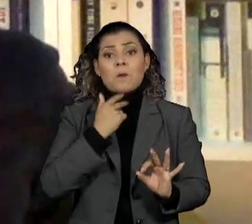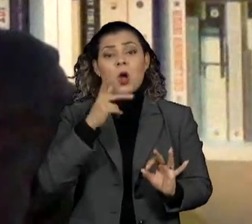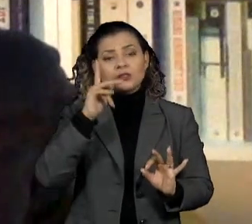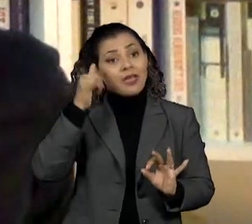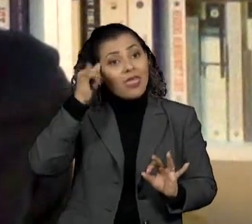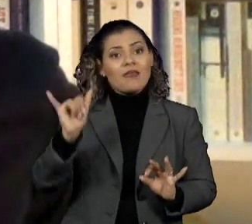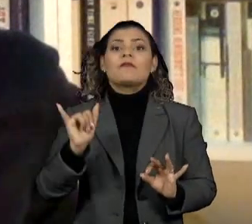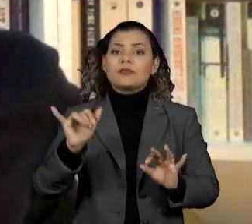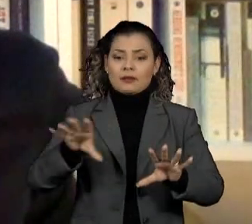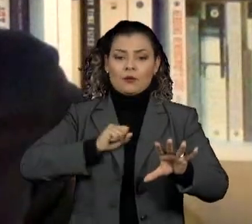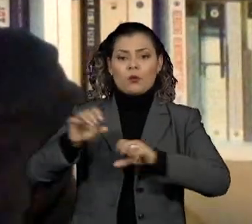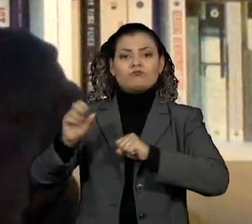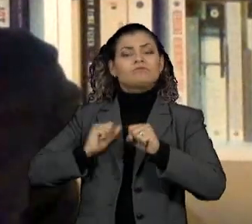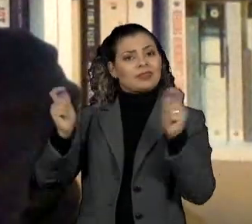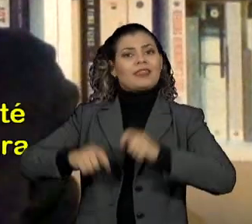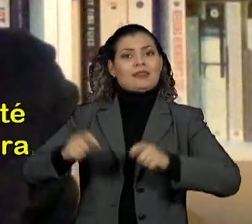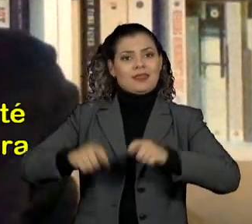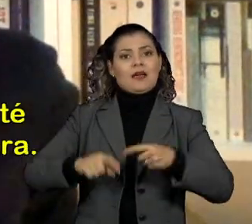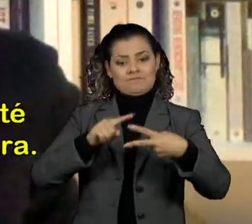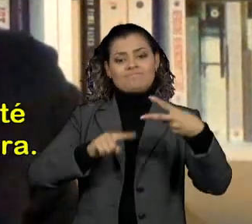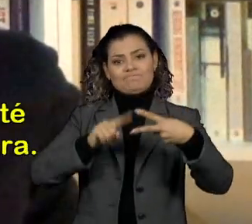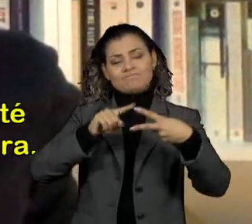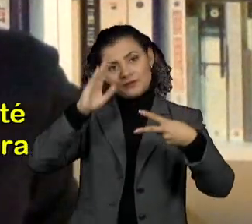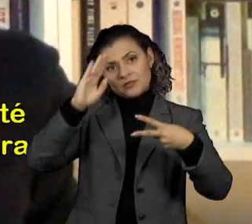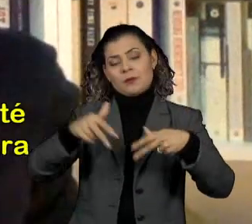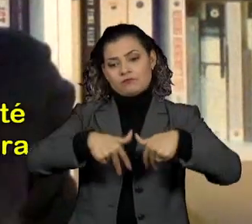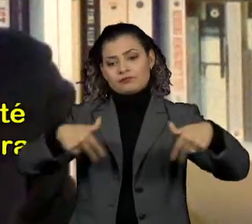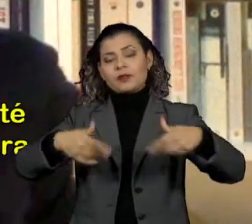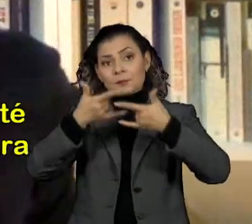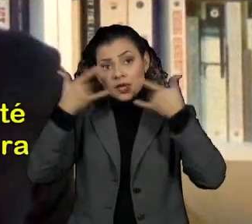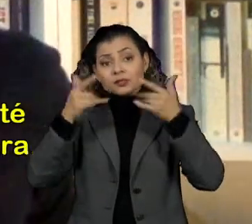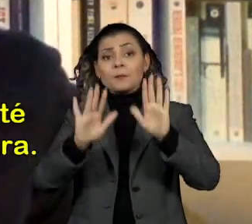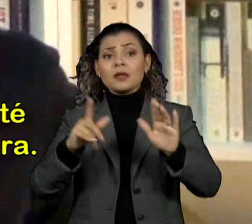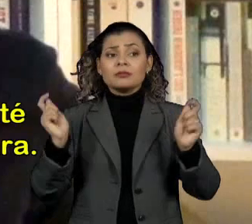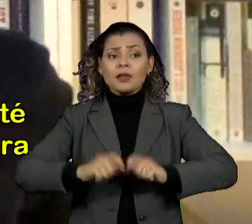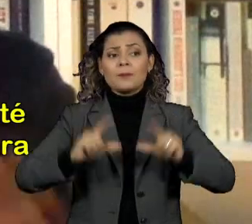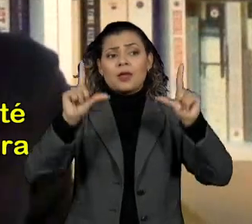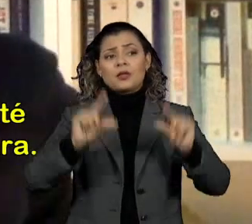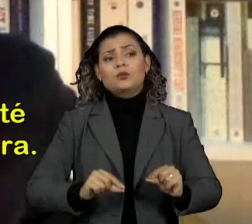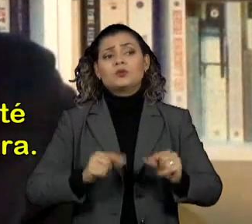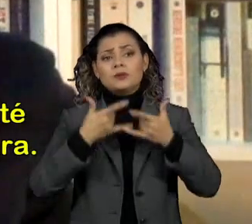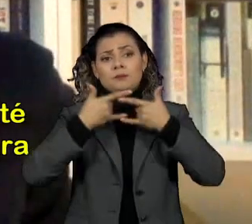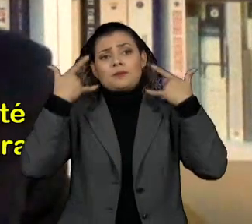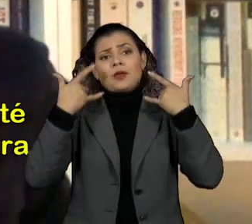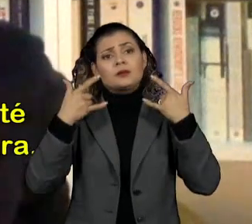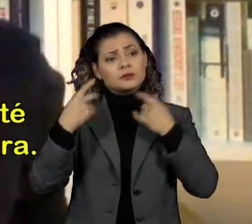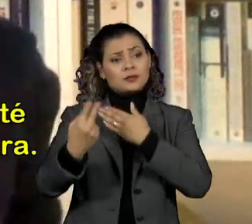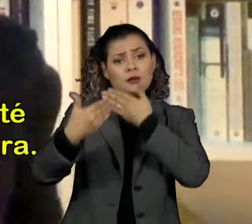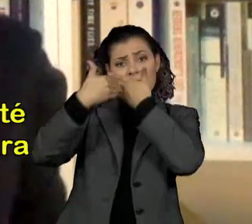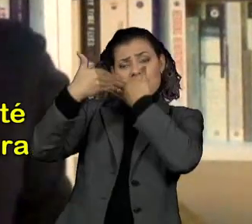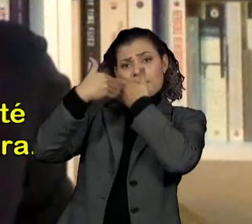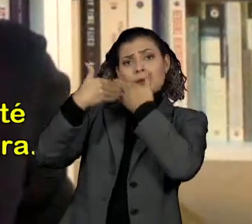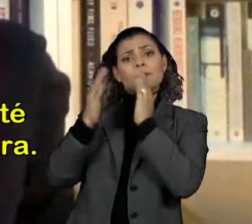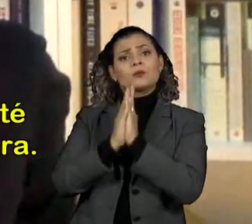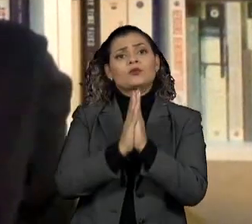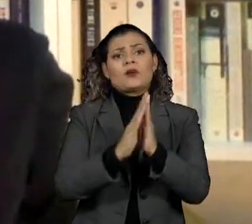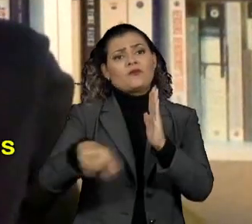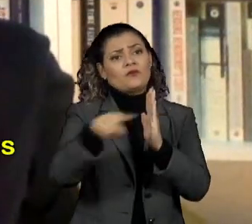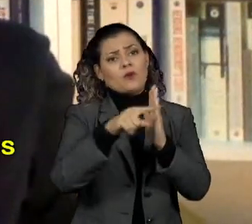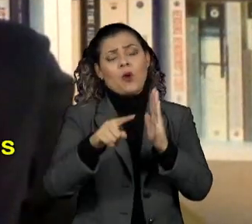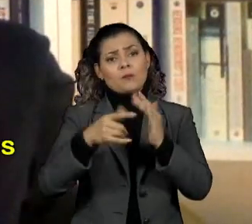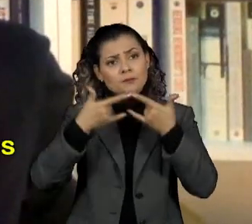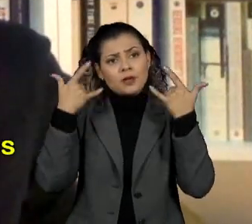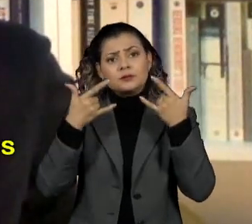the entire dose of the virus, but may reduce it tenfold or even more depending on the kind of mask that you wear.